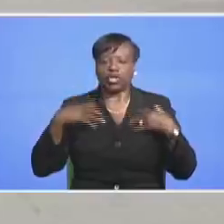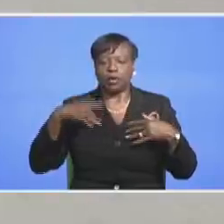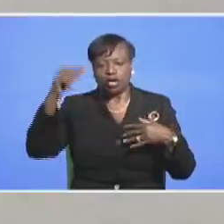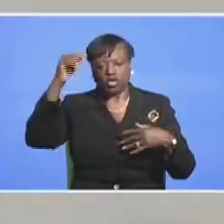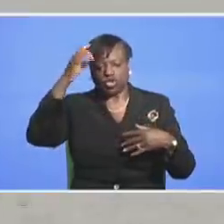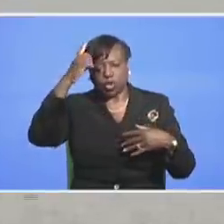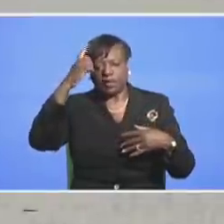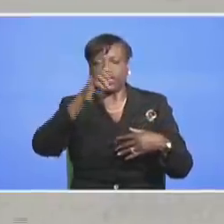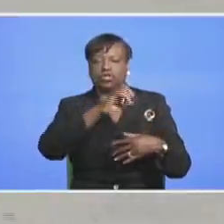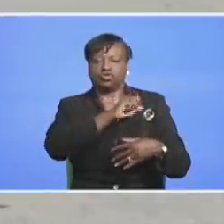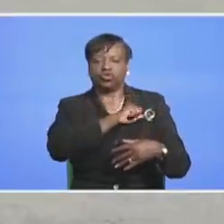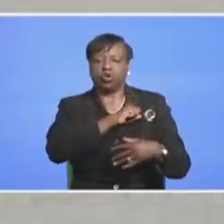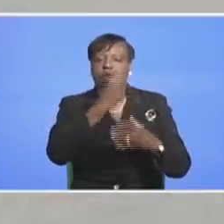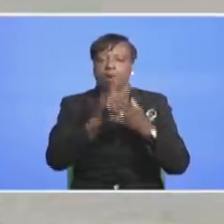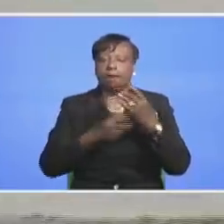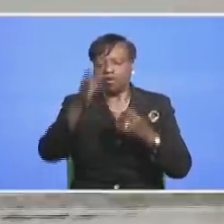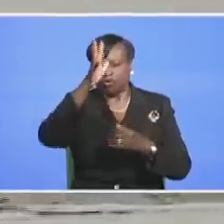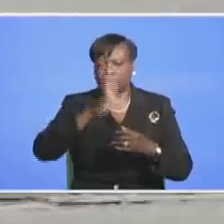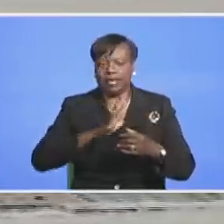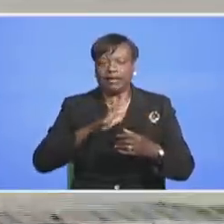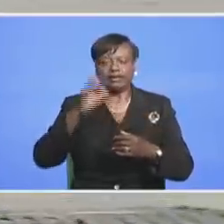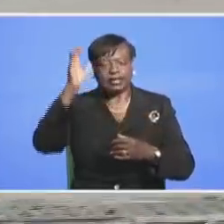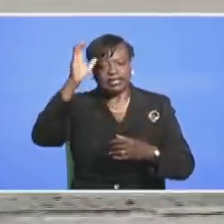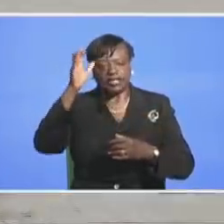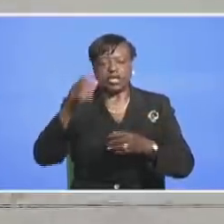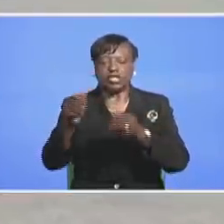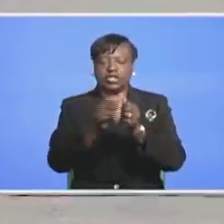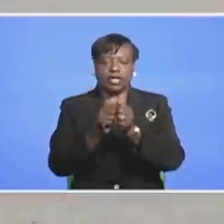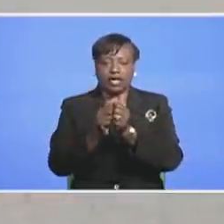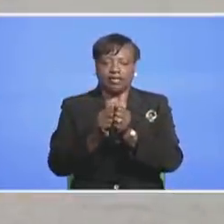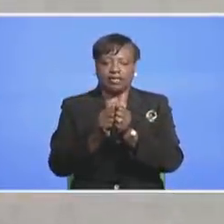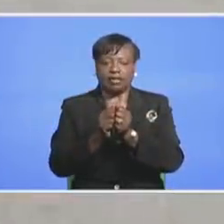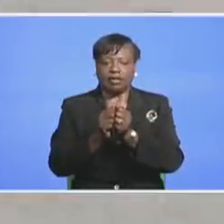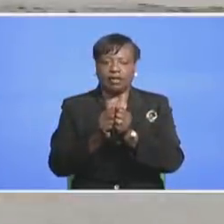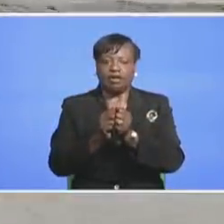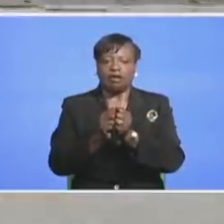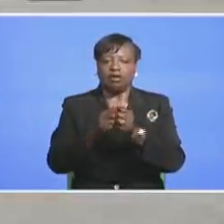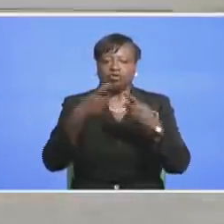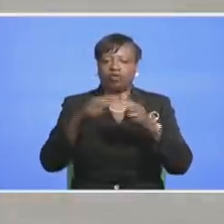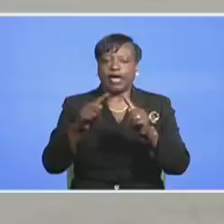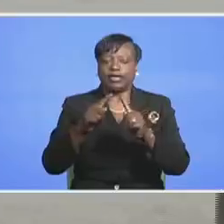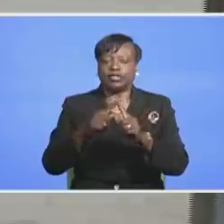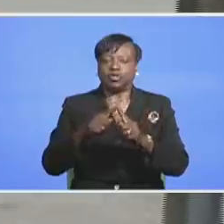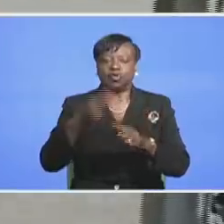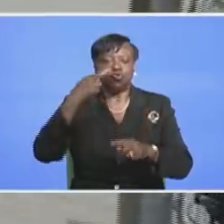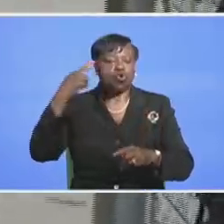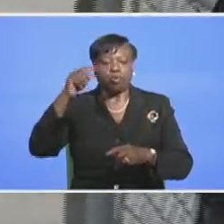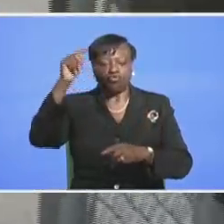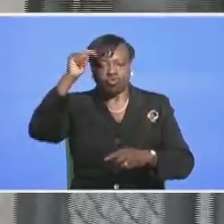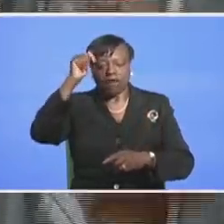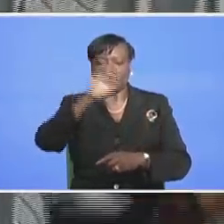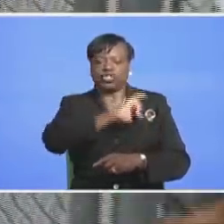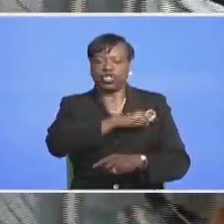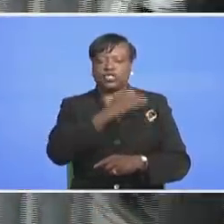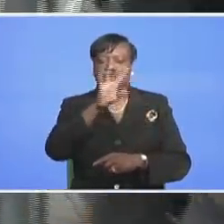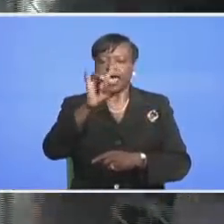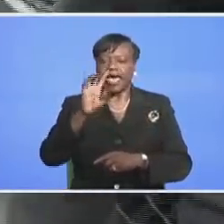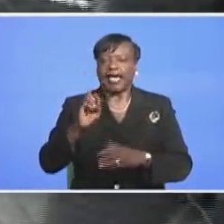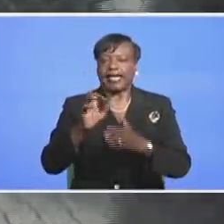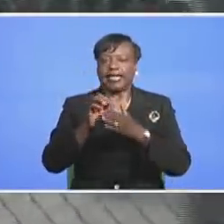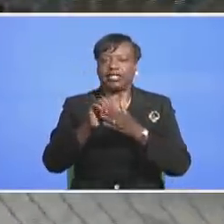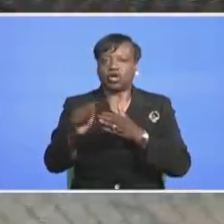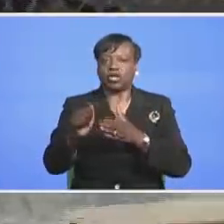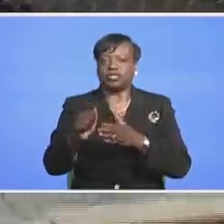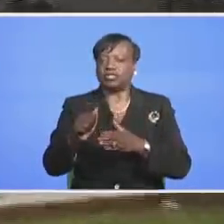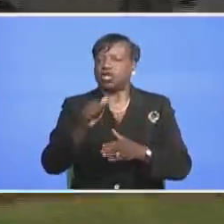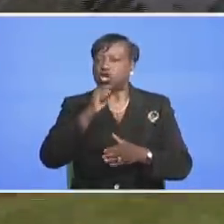men, while concerned together on Tuesday, May 15th, allegedly attempted to rob Travis Johnson of $80. They were not